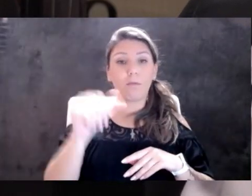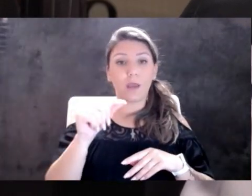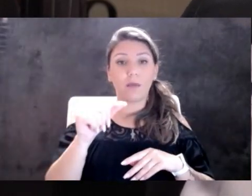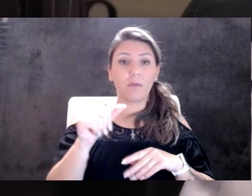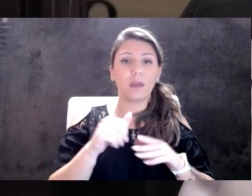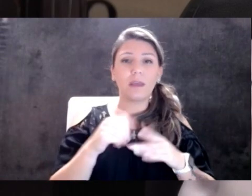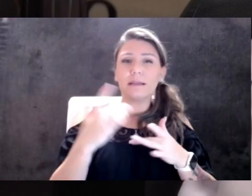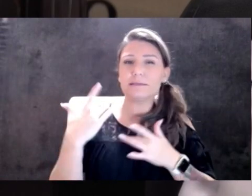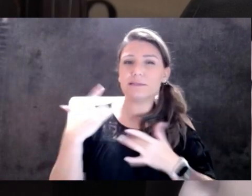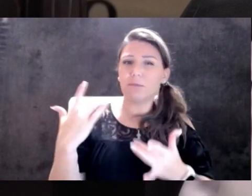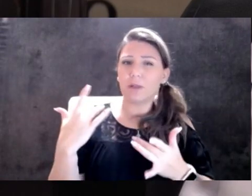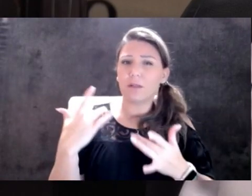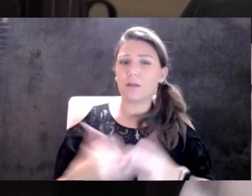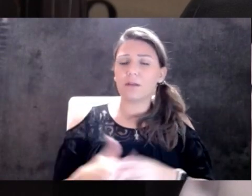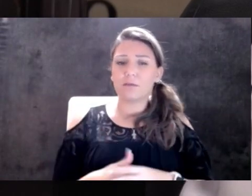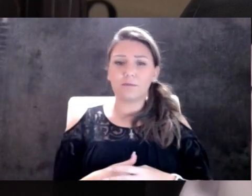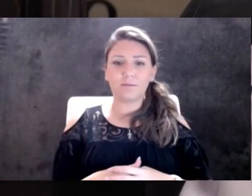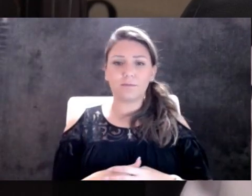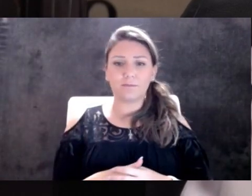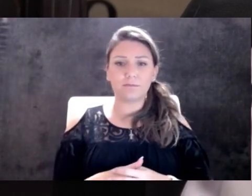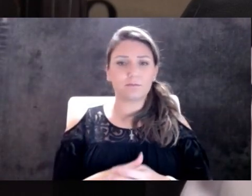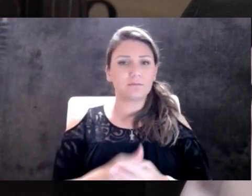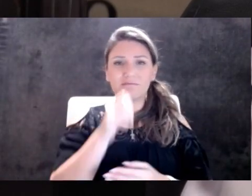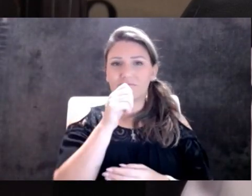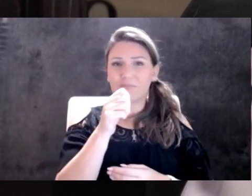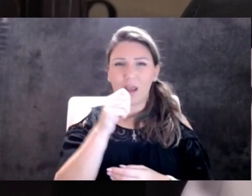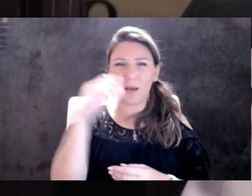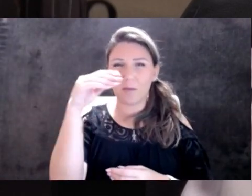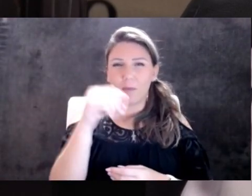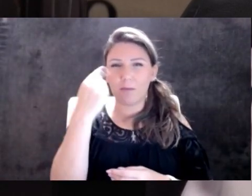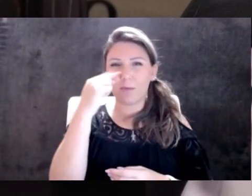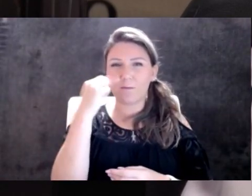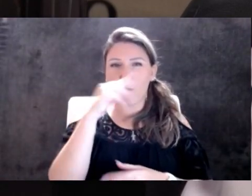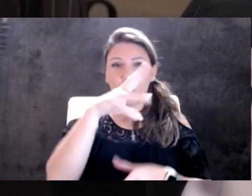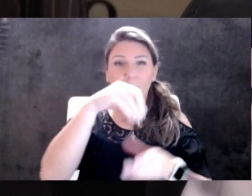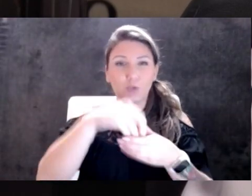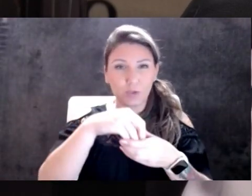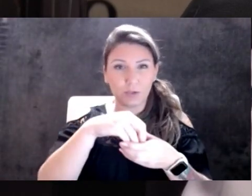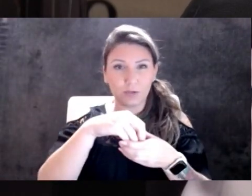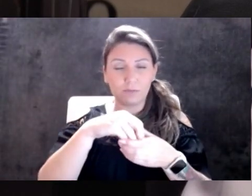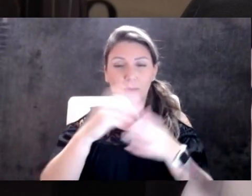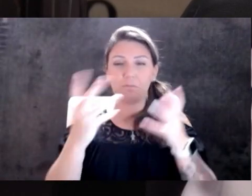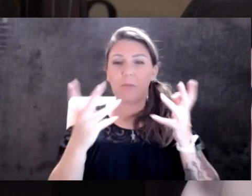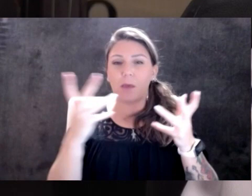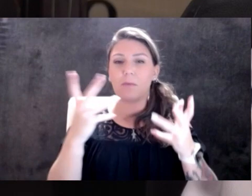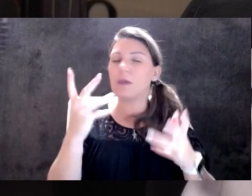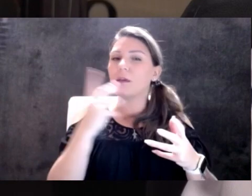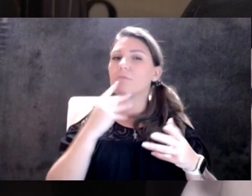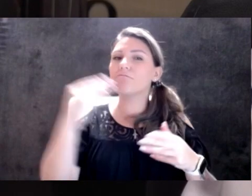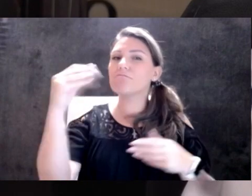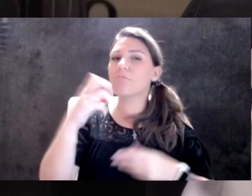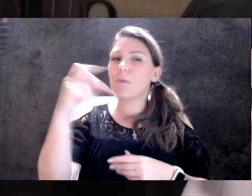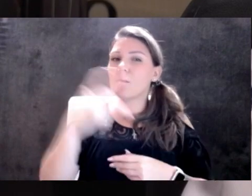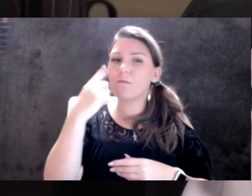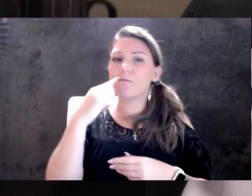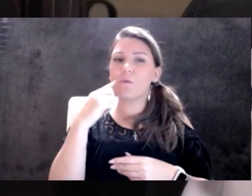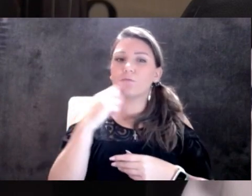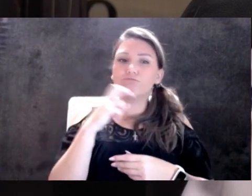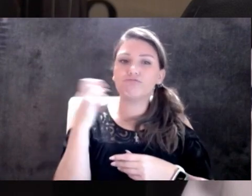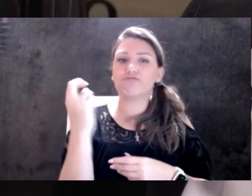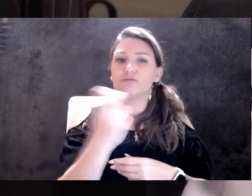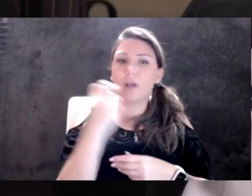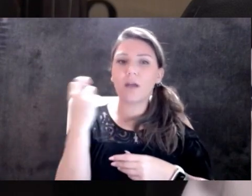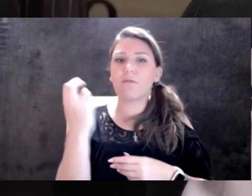typically there's not a payment per se for participation. There might be some reimbursement for travel that